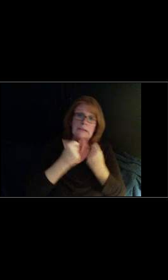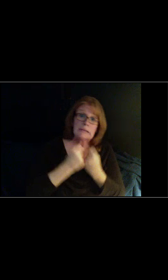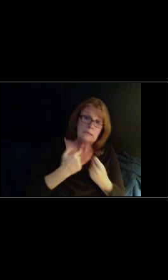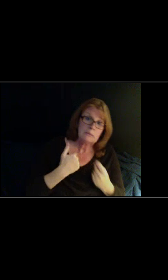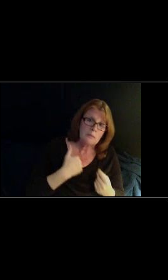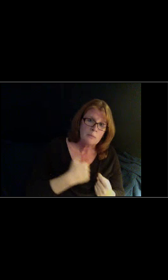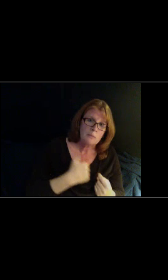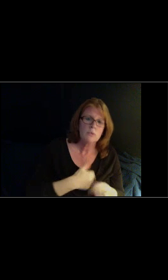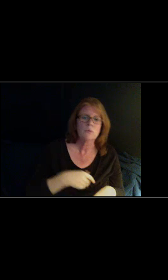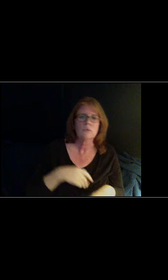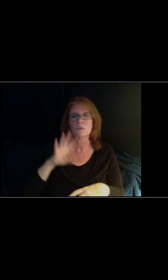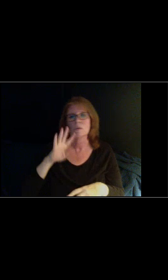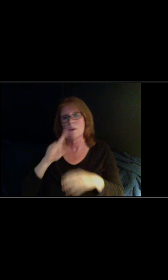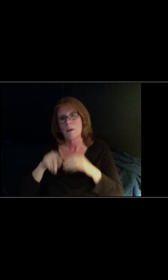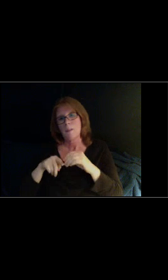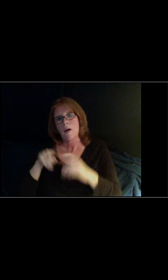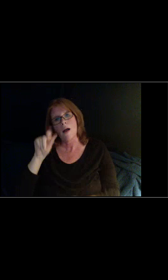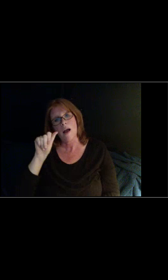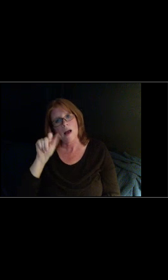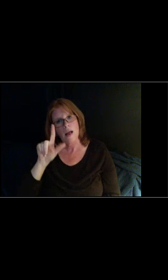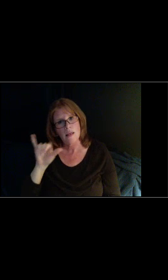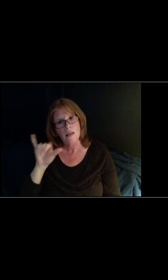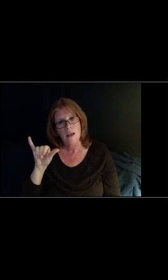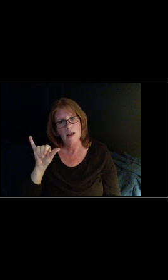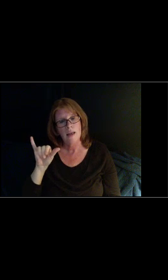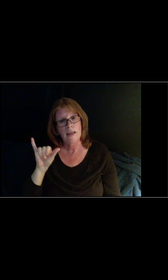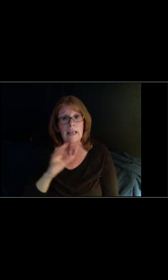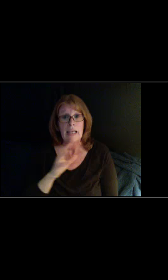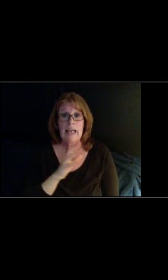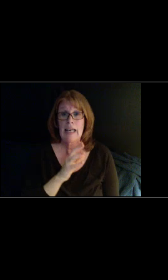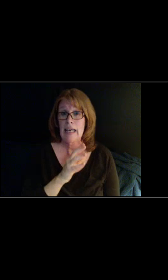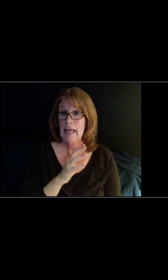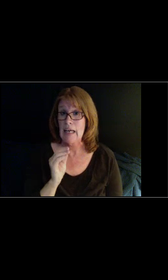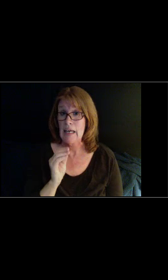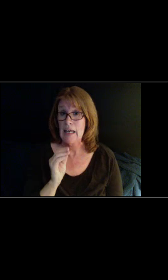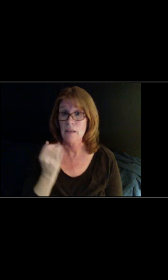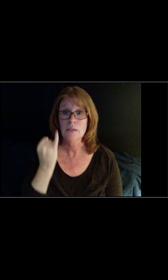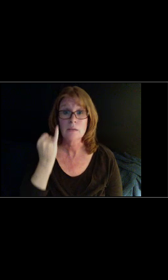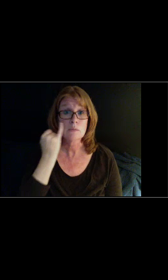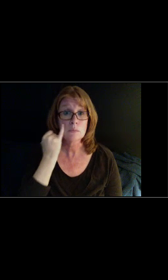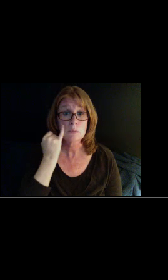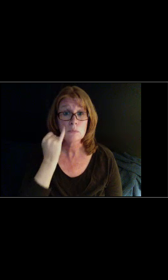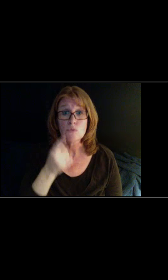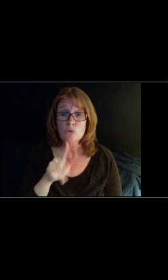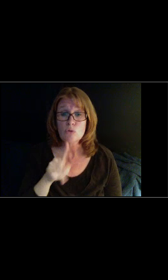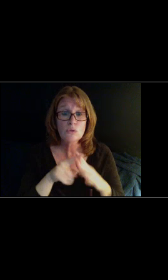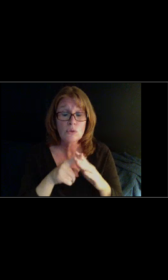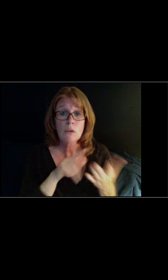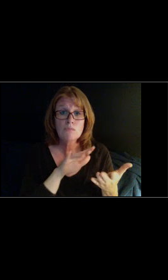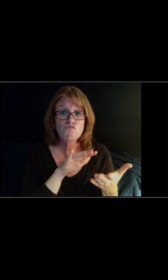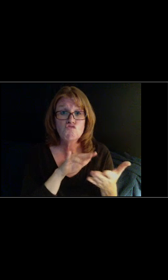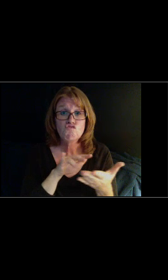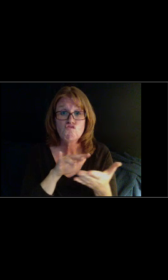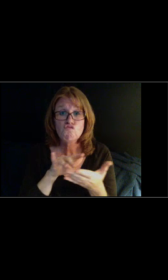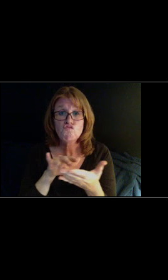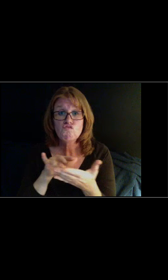So later we talked about the role of being a team member. We talk about being an ally.